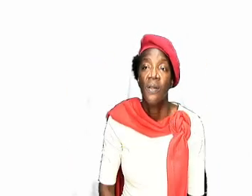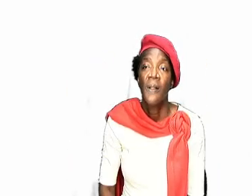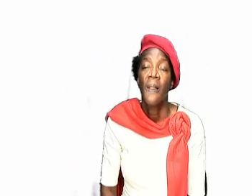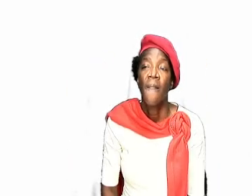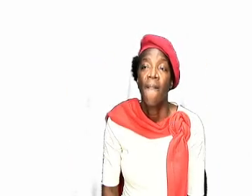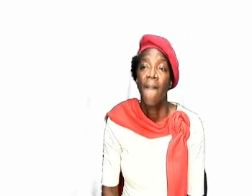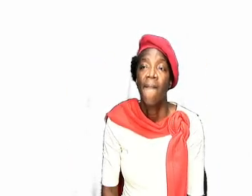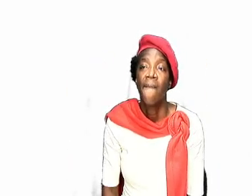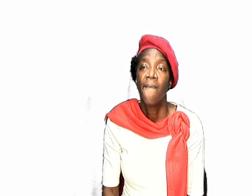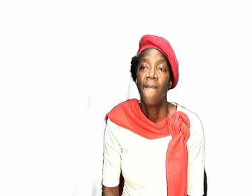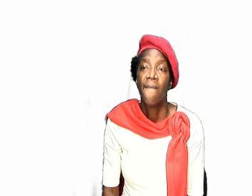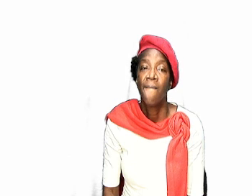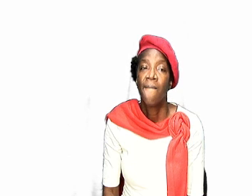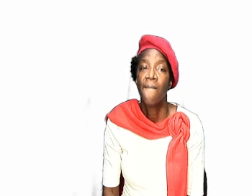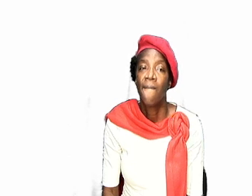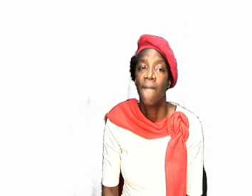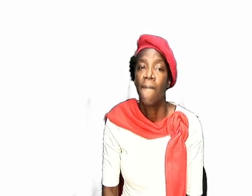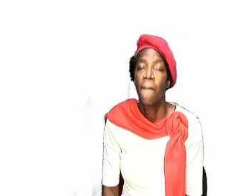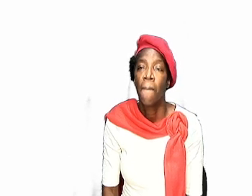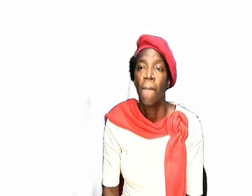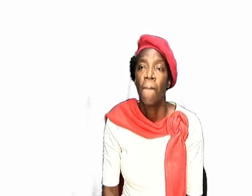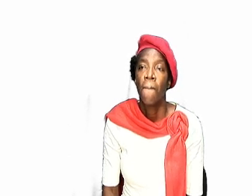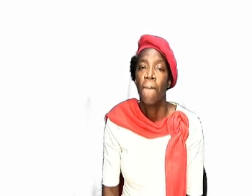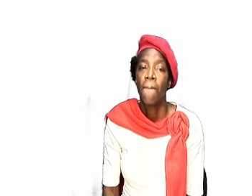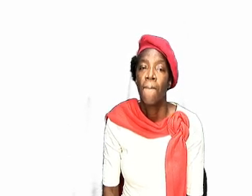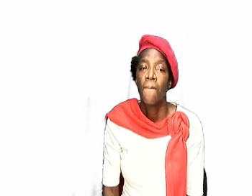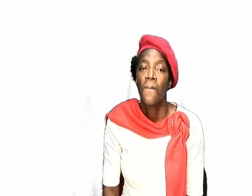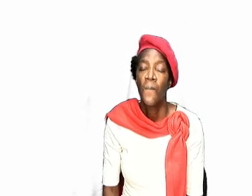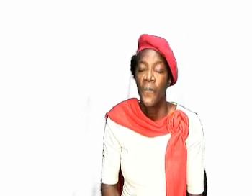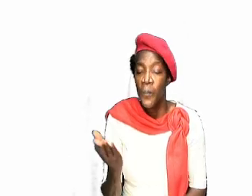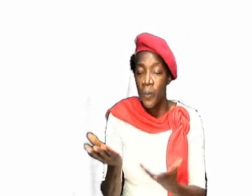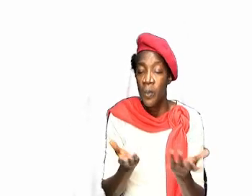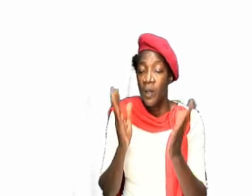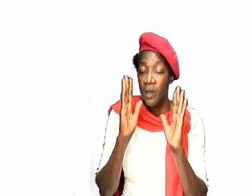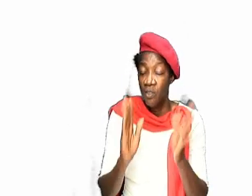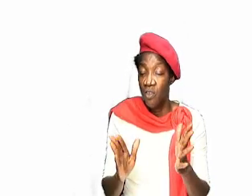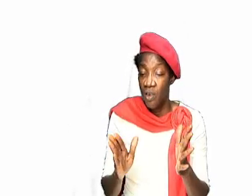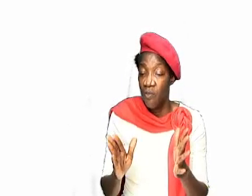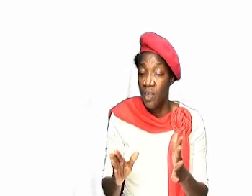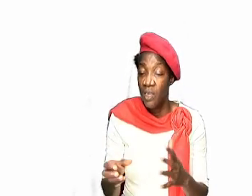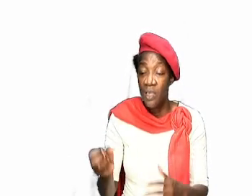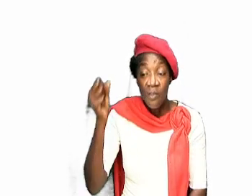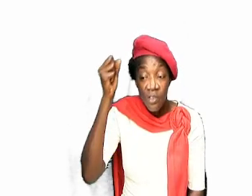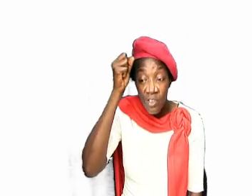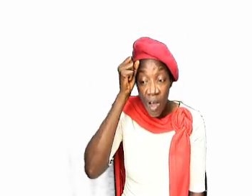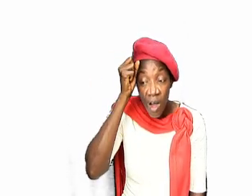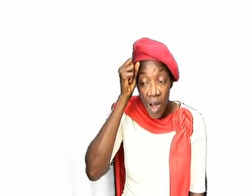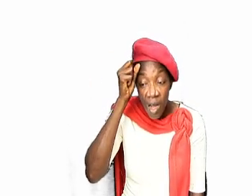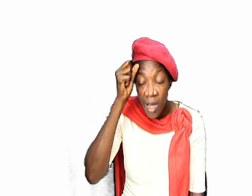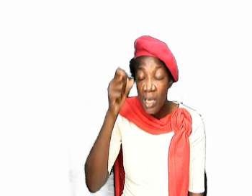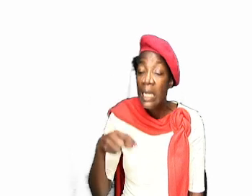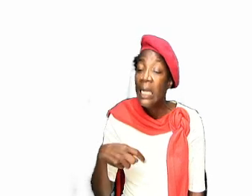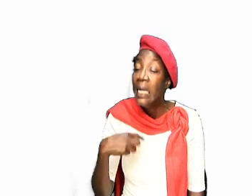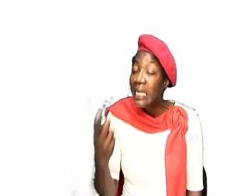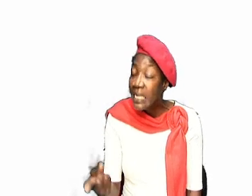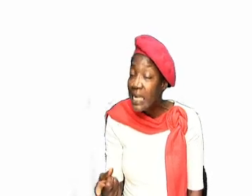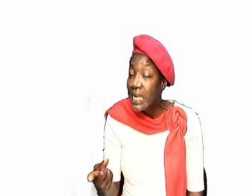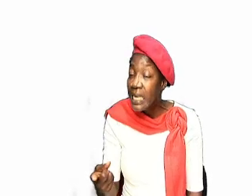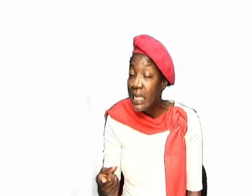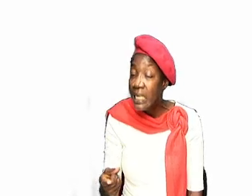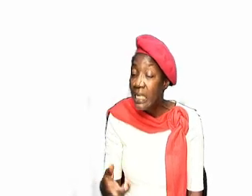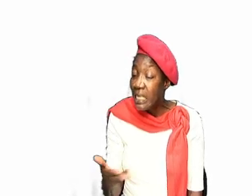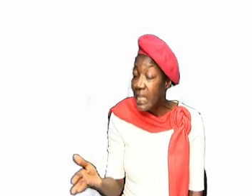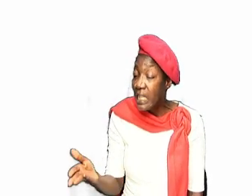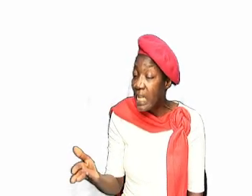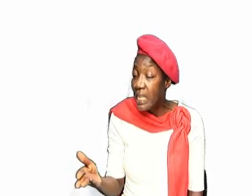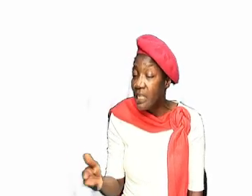So the next thing, point that we want to make, so even though the servant of Saul made mention of all these things pertaining